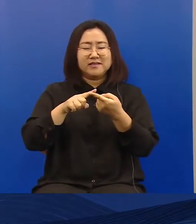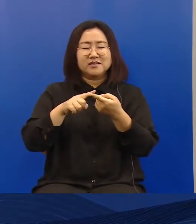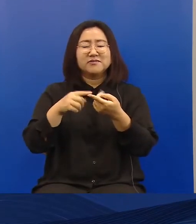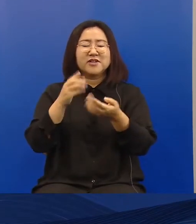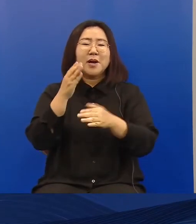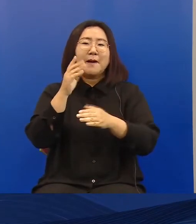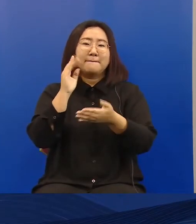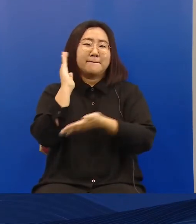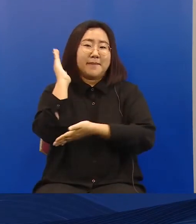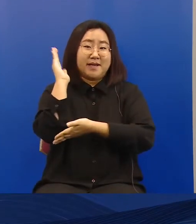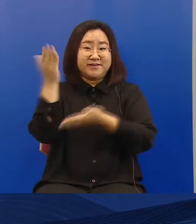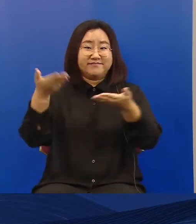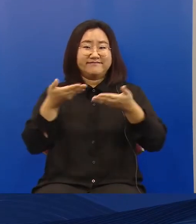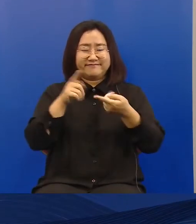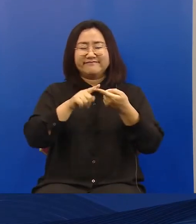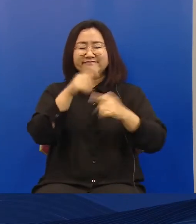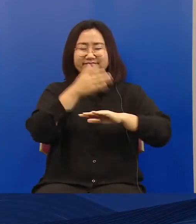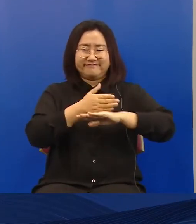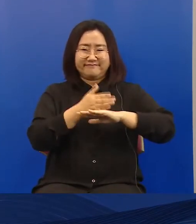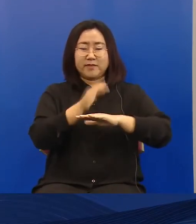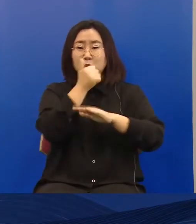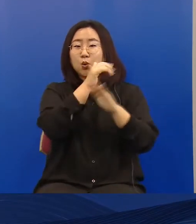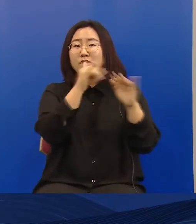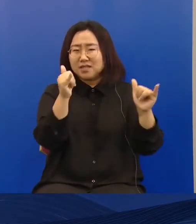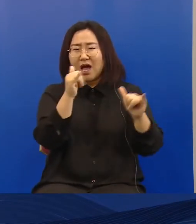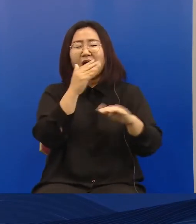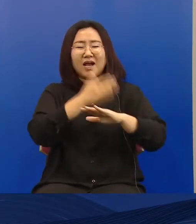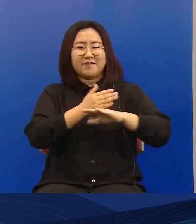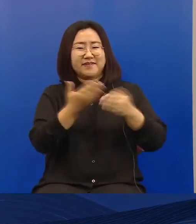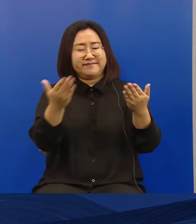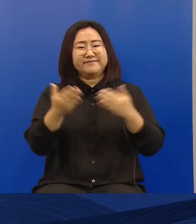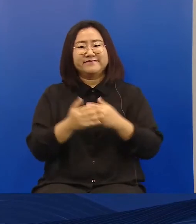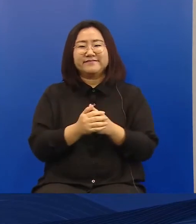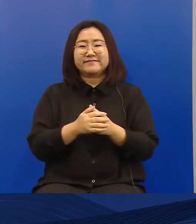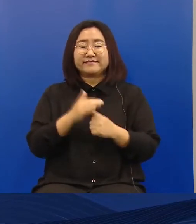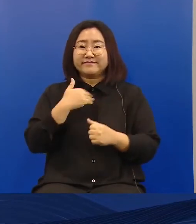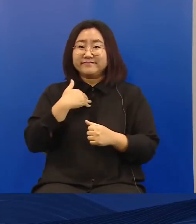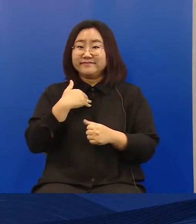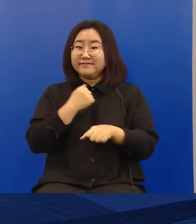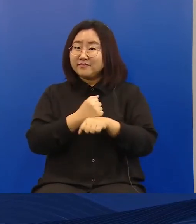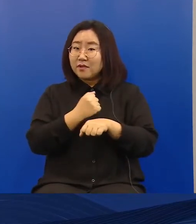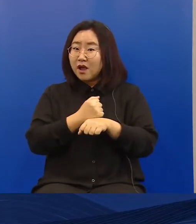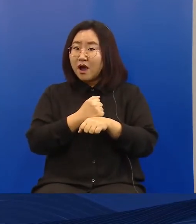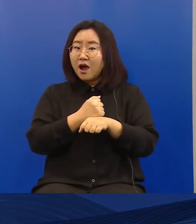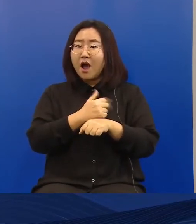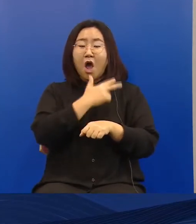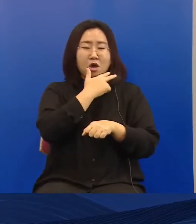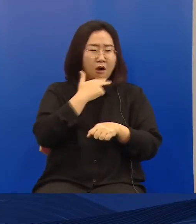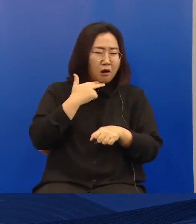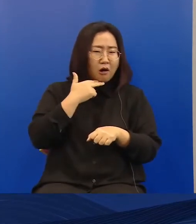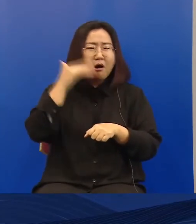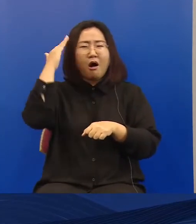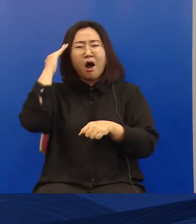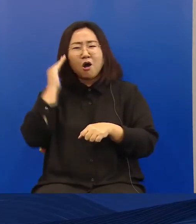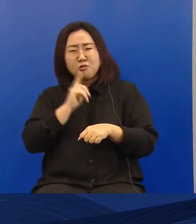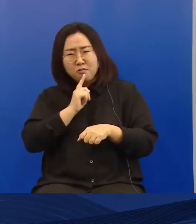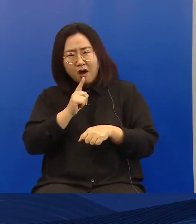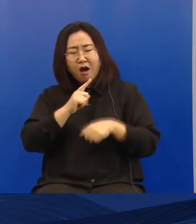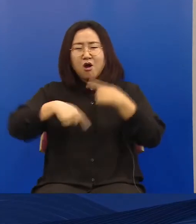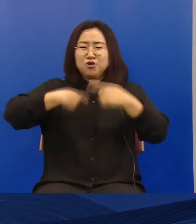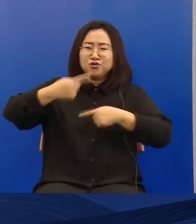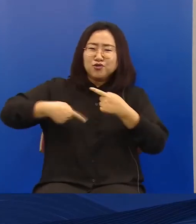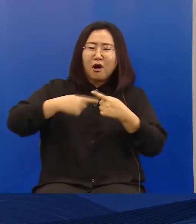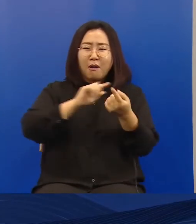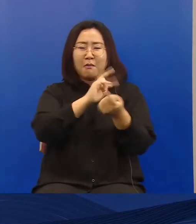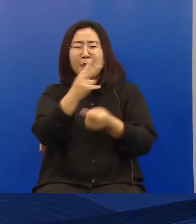you also to the interpreters working today to make my talk accessible from English to Korean Sign Language. I saw your